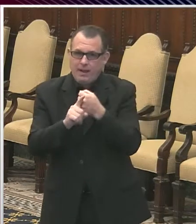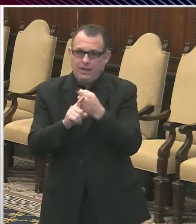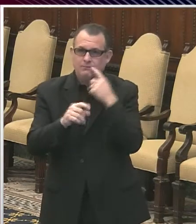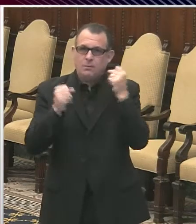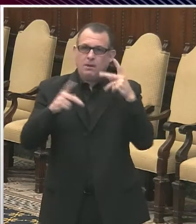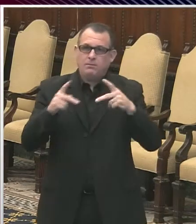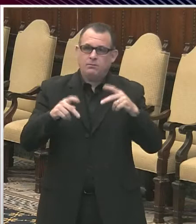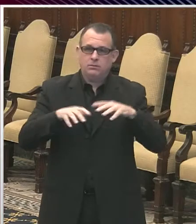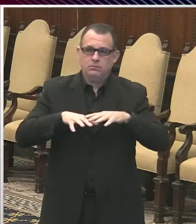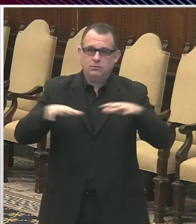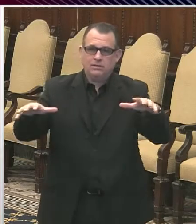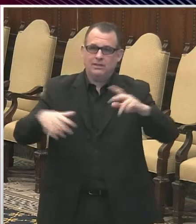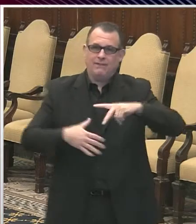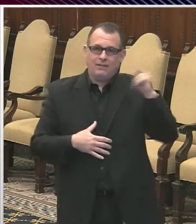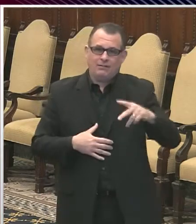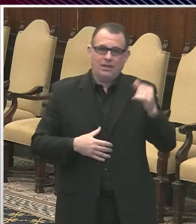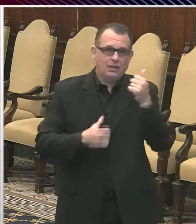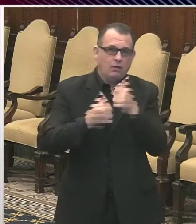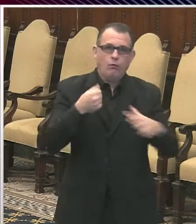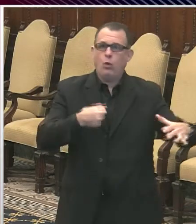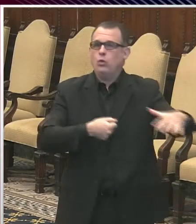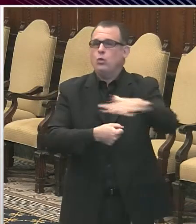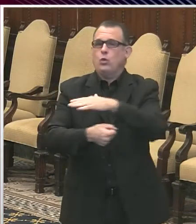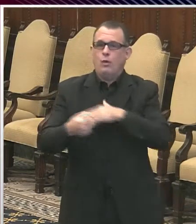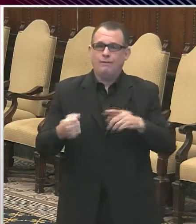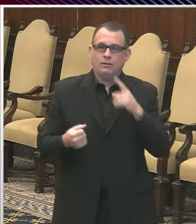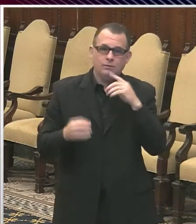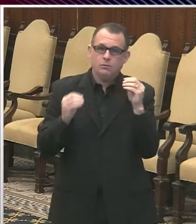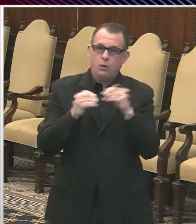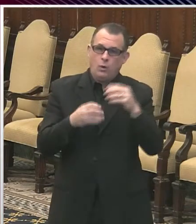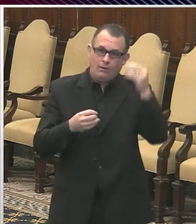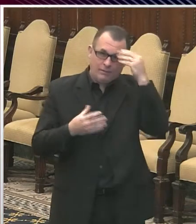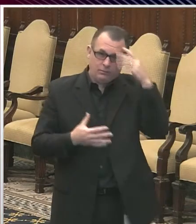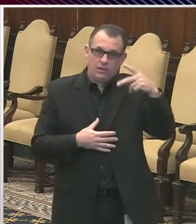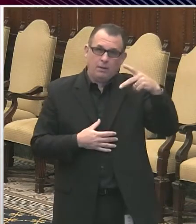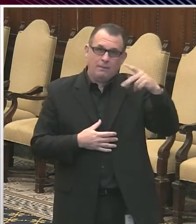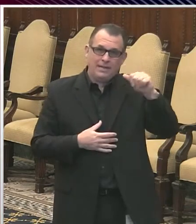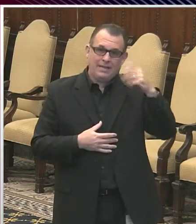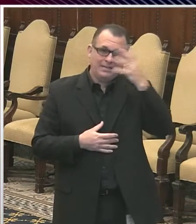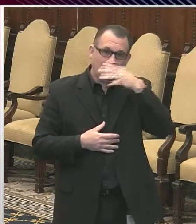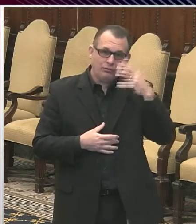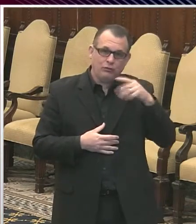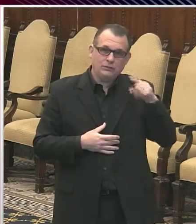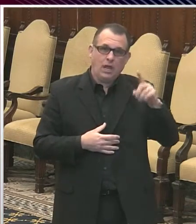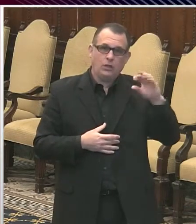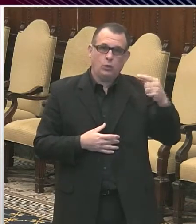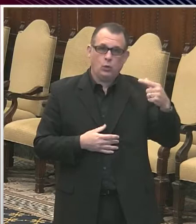Philadelphia and beyond. For more information, go to paimmigrant.org. That's